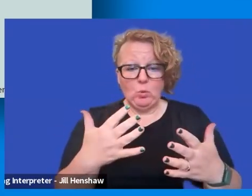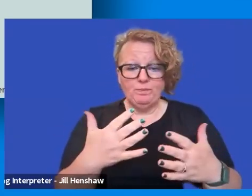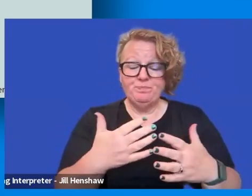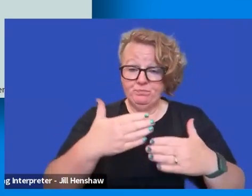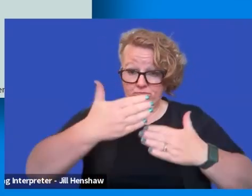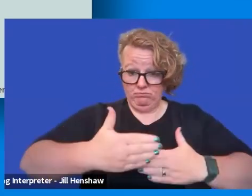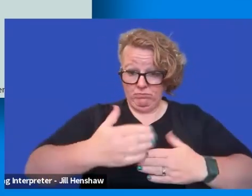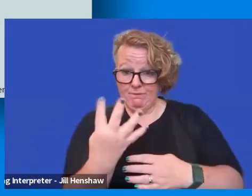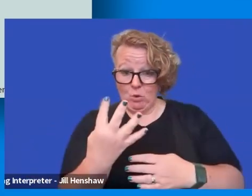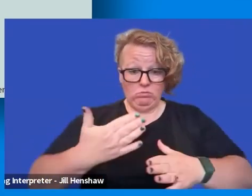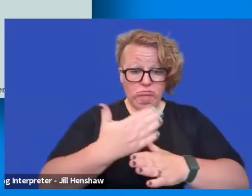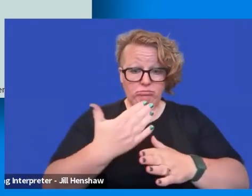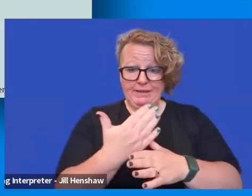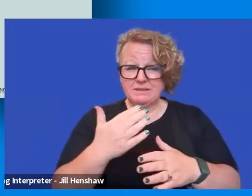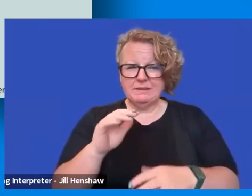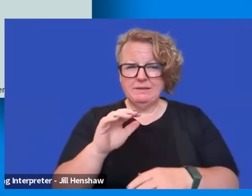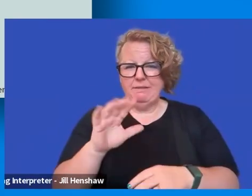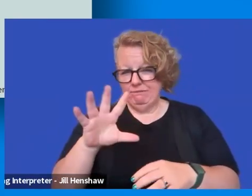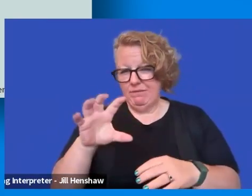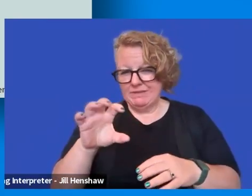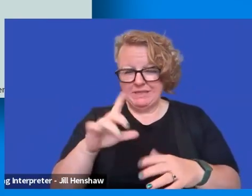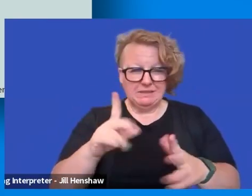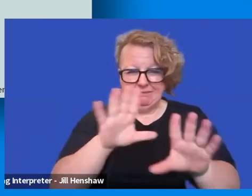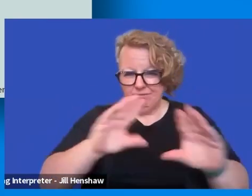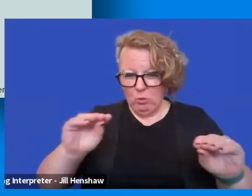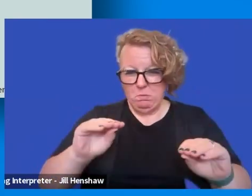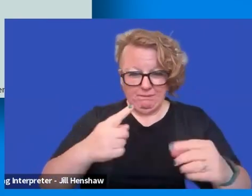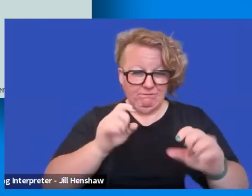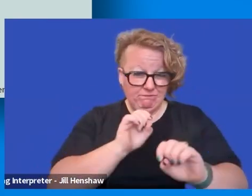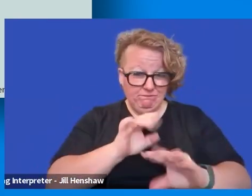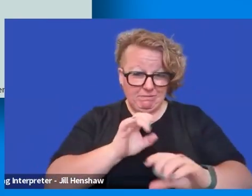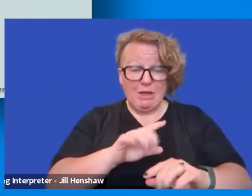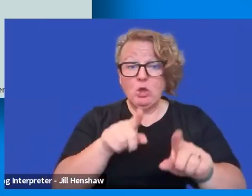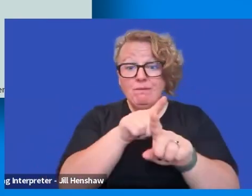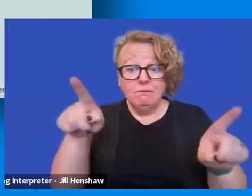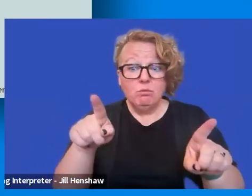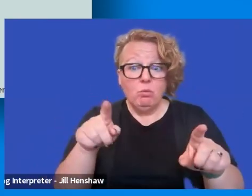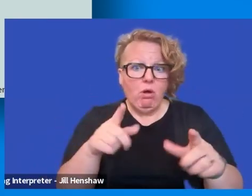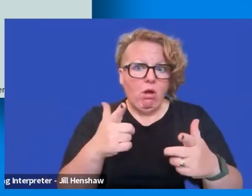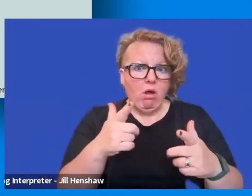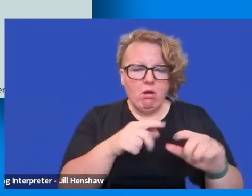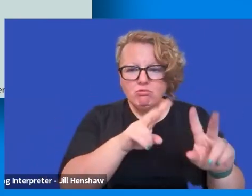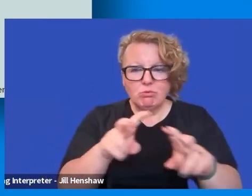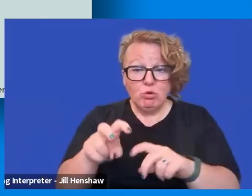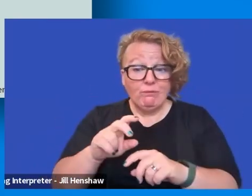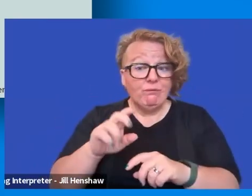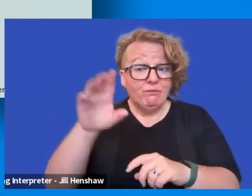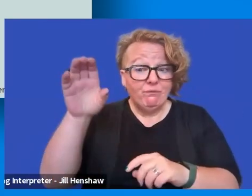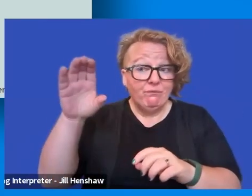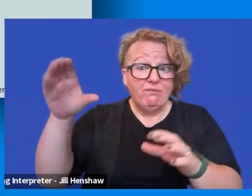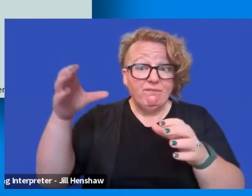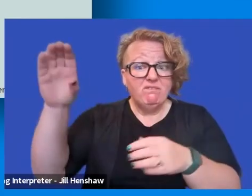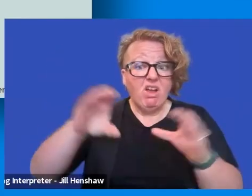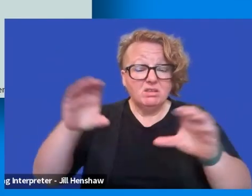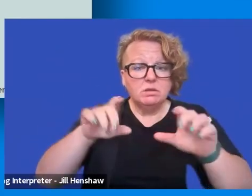providing formative feedback. And I know that if you're a research funder on this call, one of the things that you will likely have as a response to